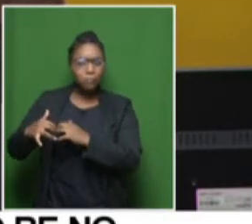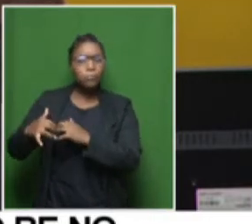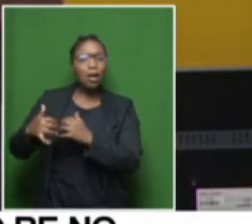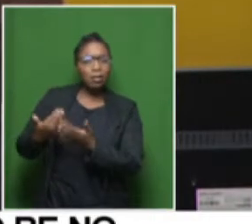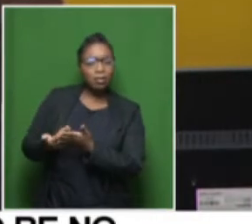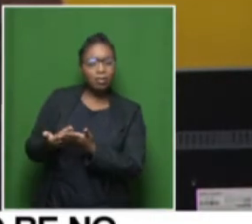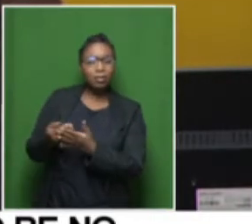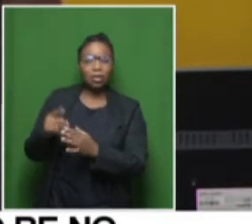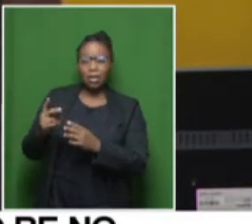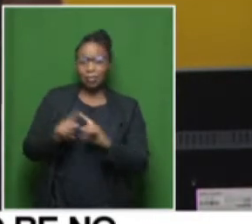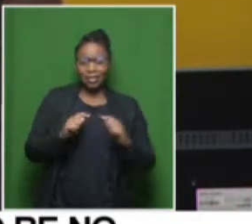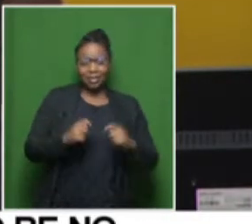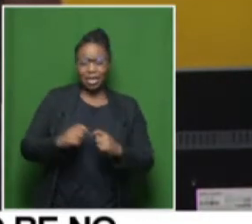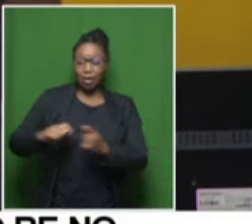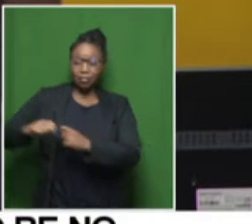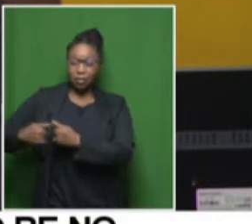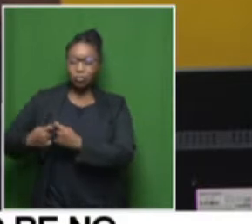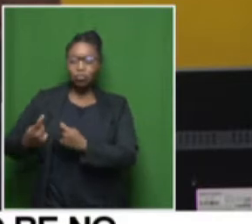critical work.